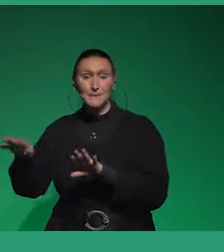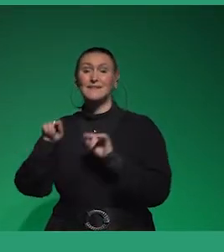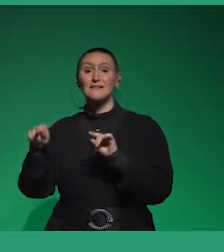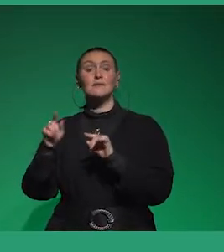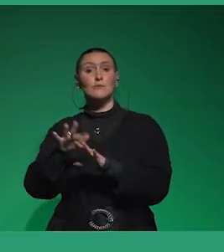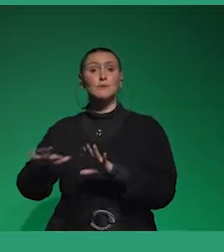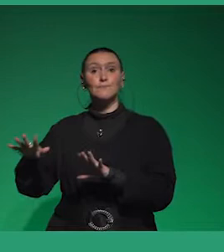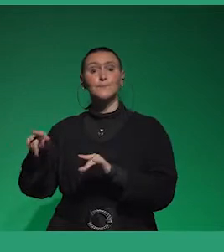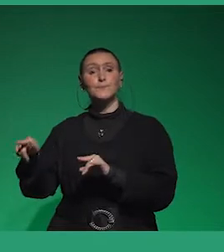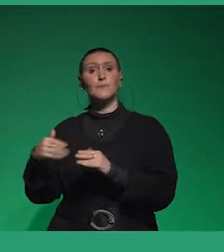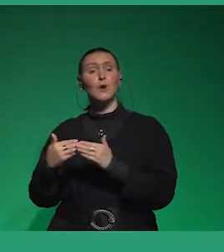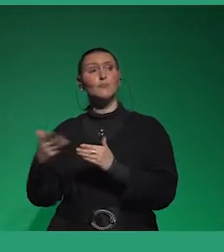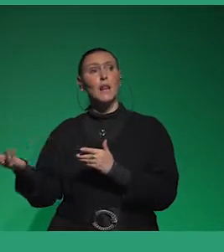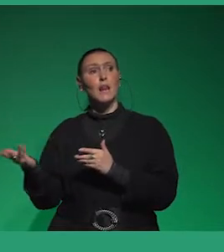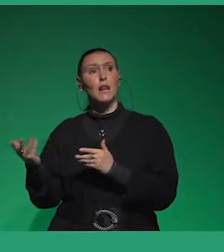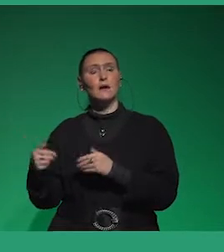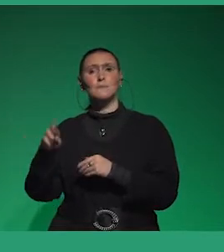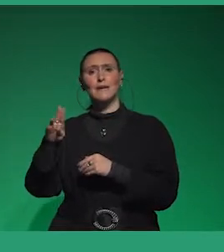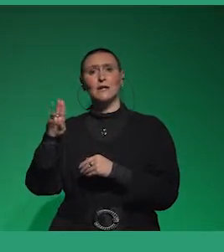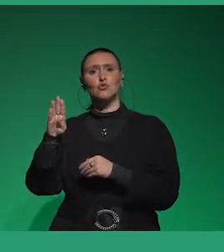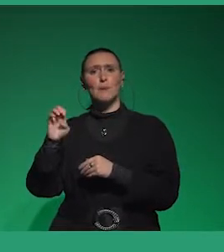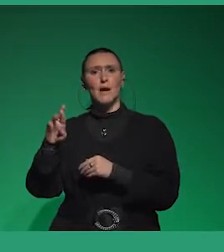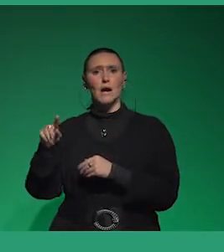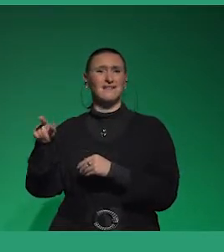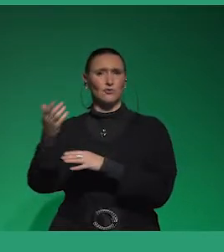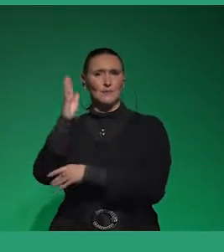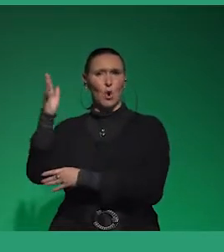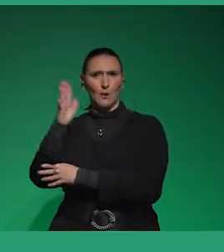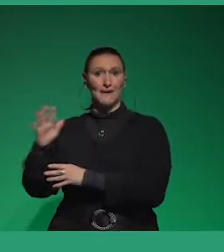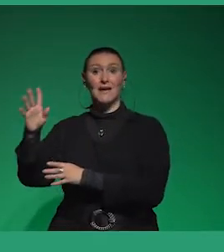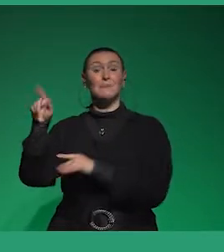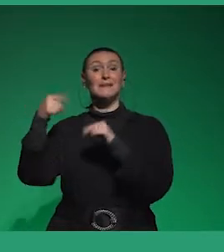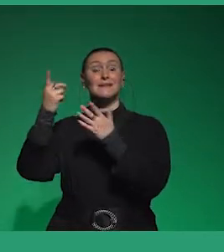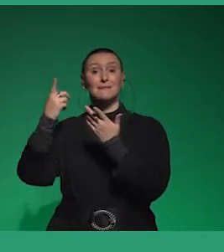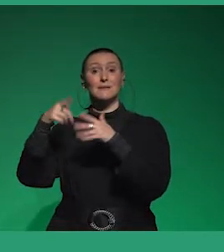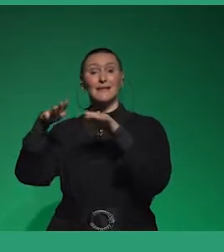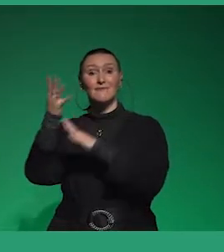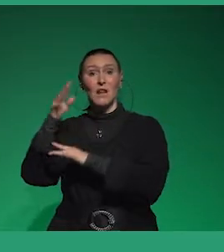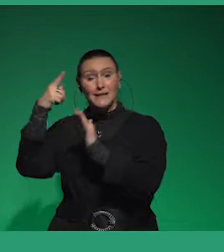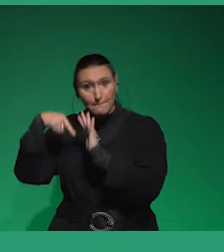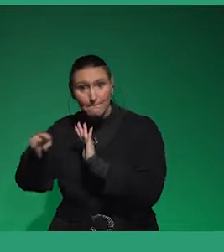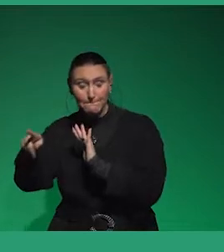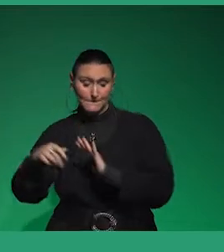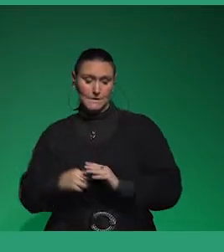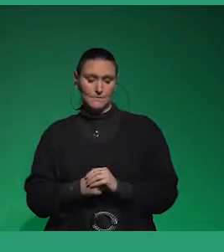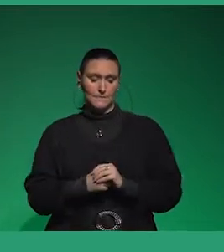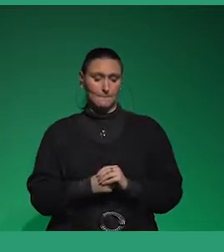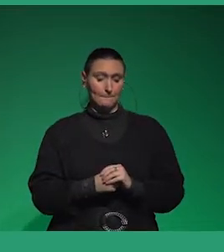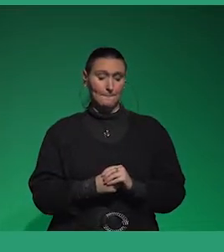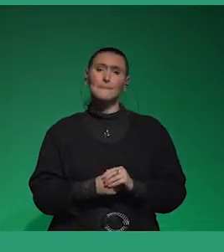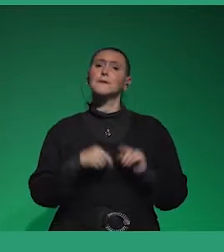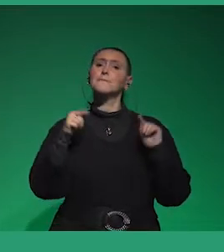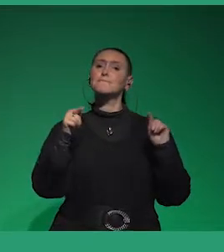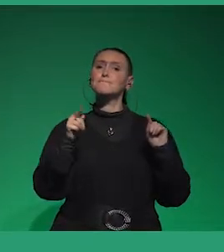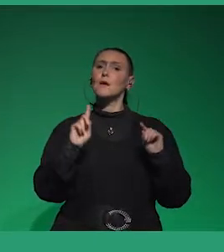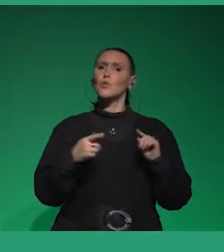by rubber trees within a forest. And this all follows a quite strict